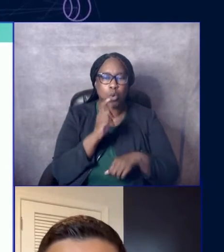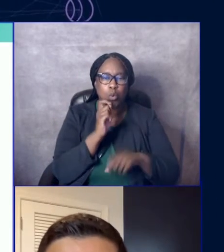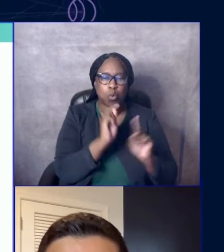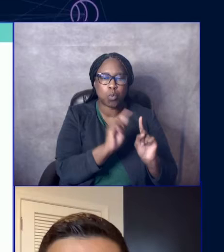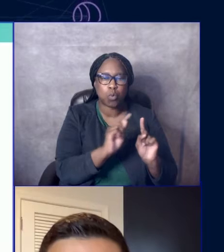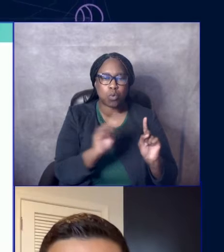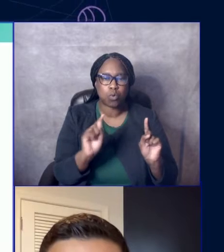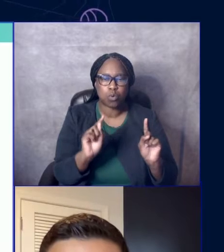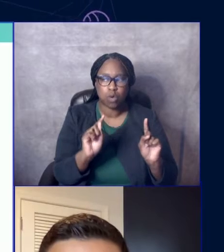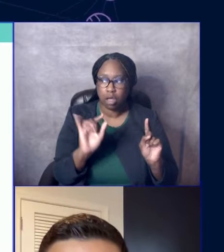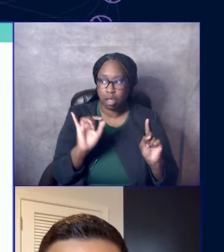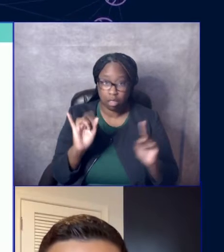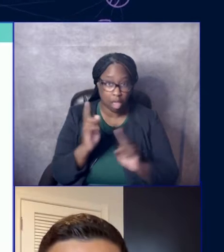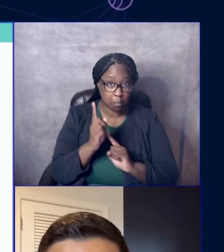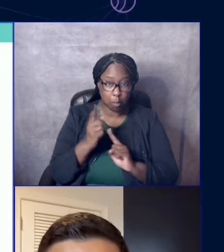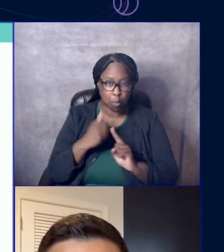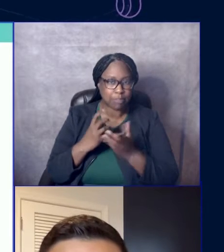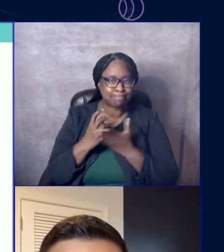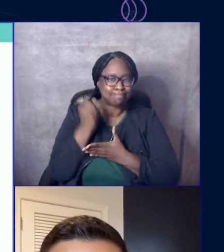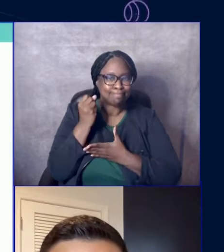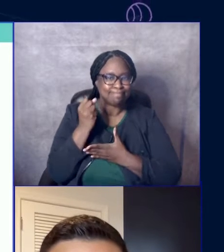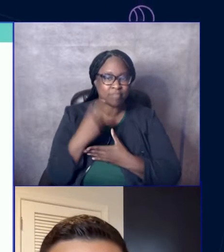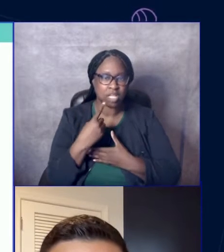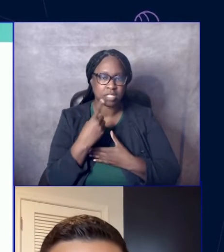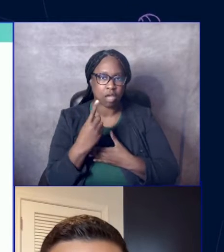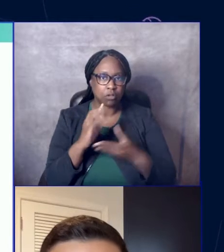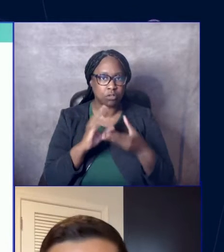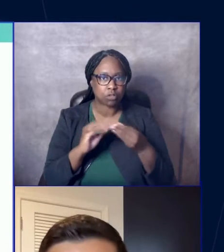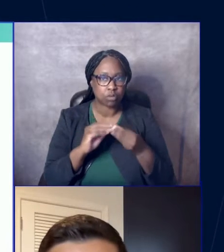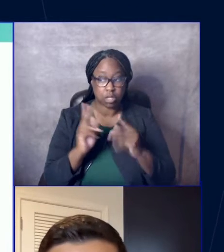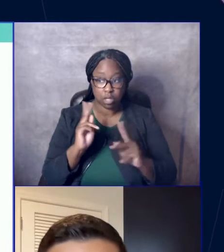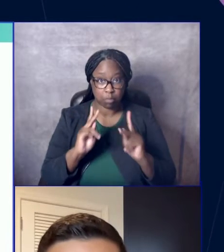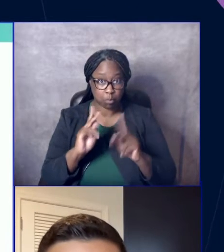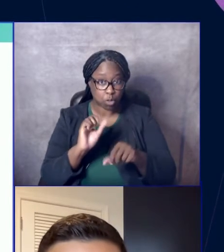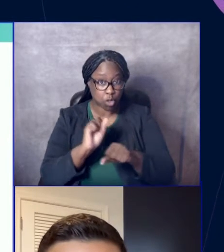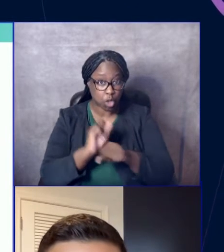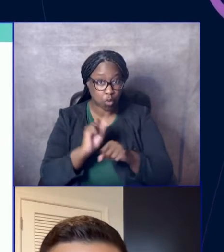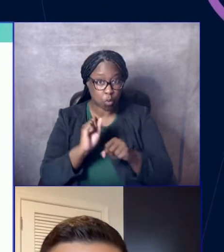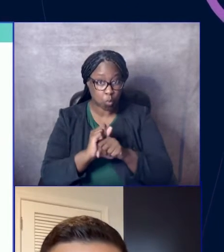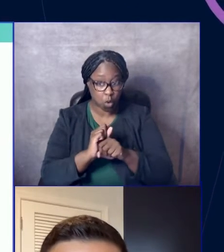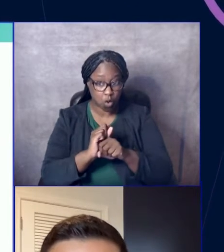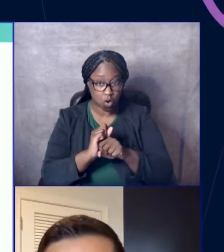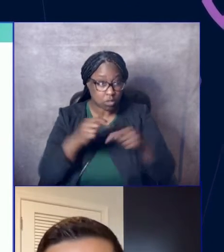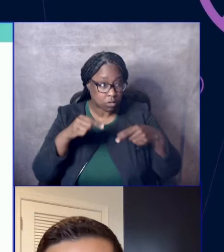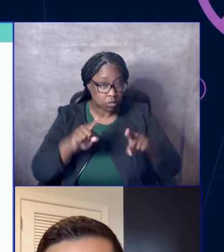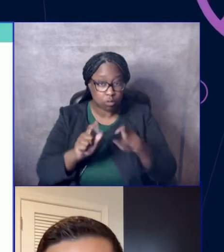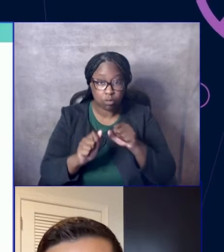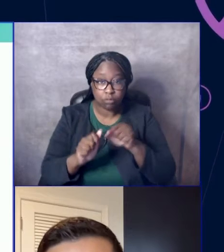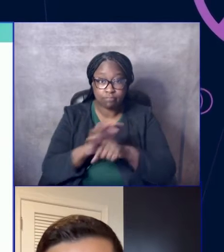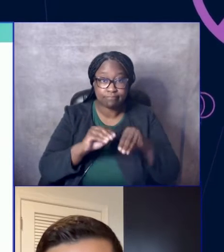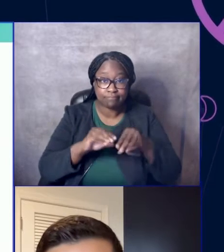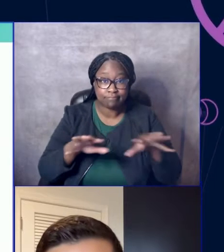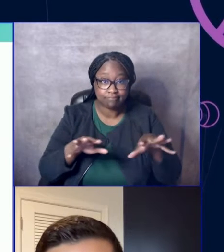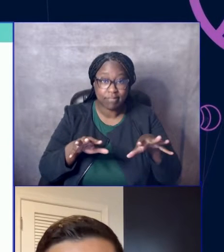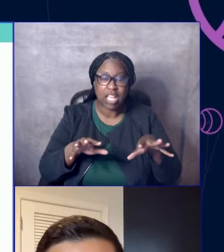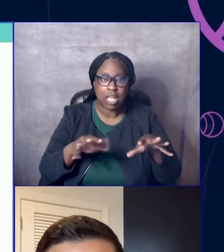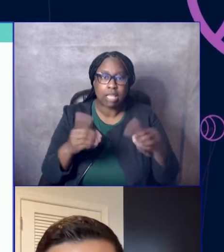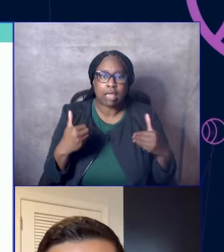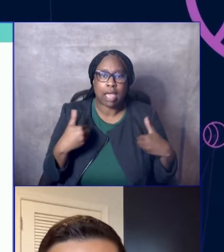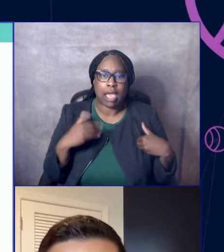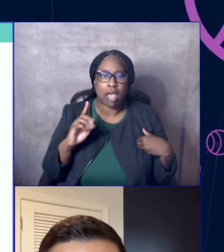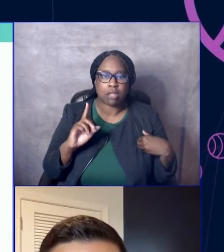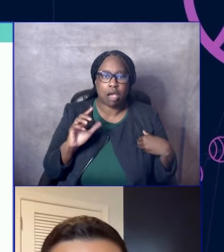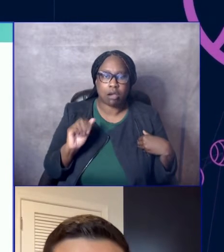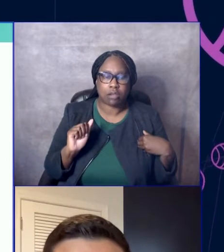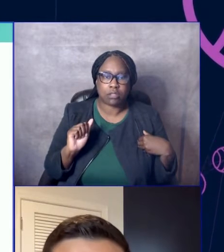and tell the story of the folks who were frontline workers who had DACA. We worked with United We Dream members who were working